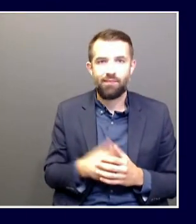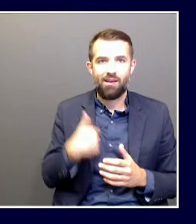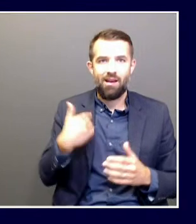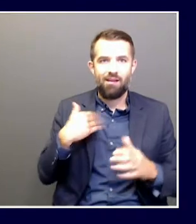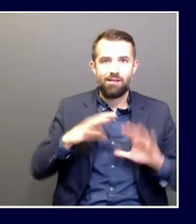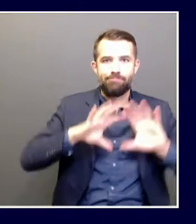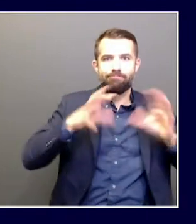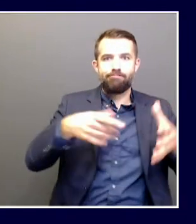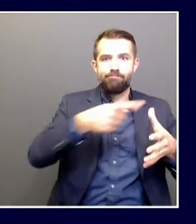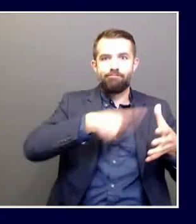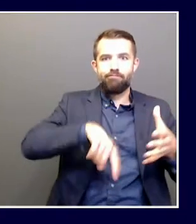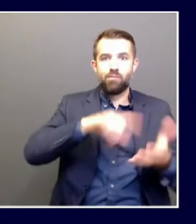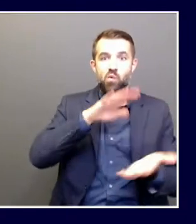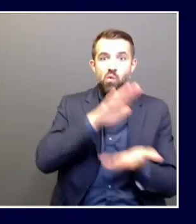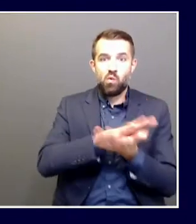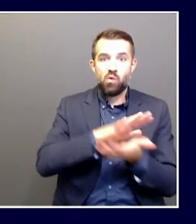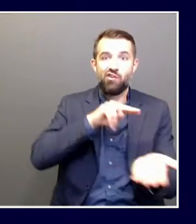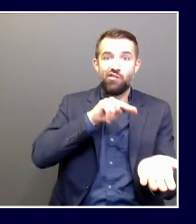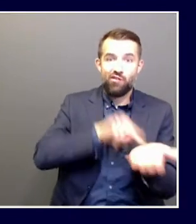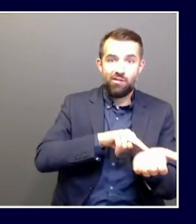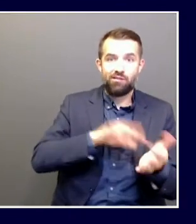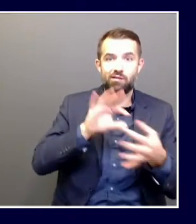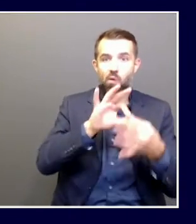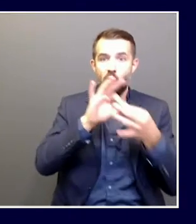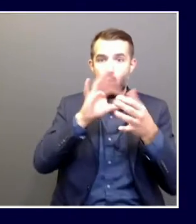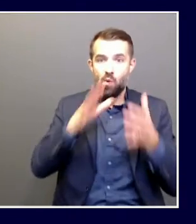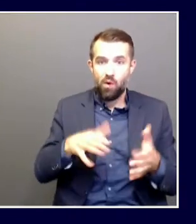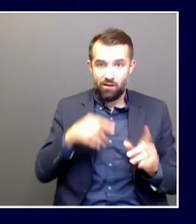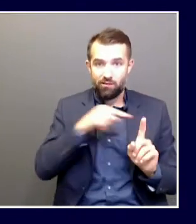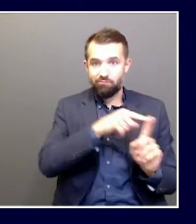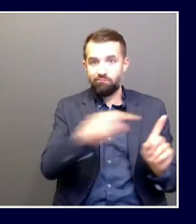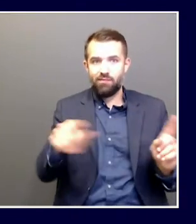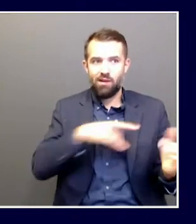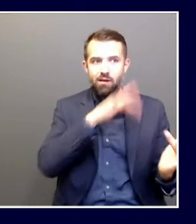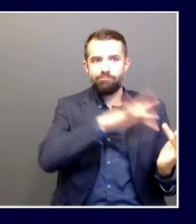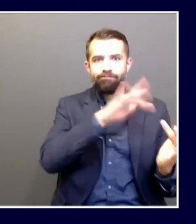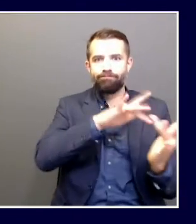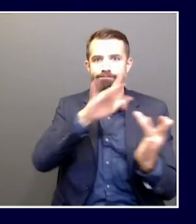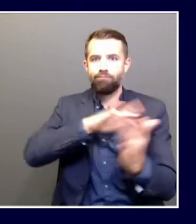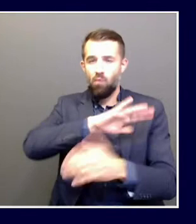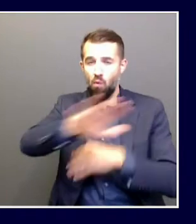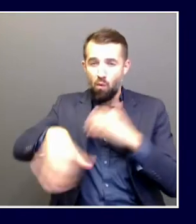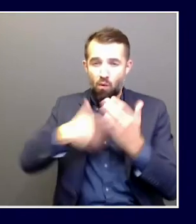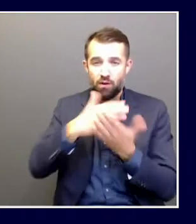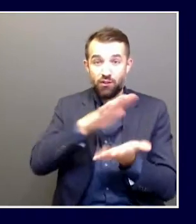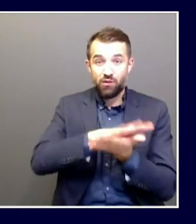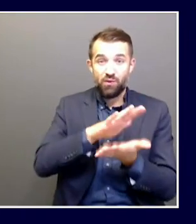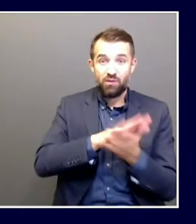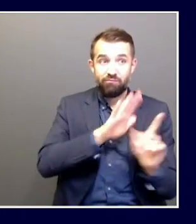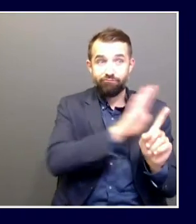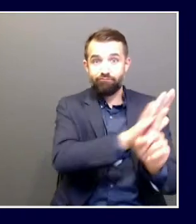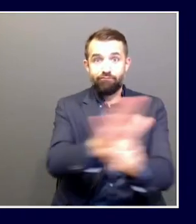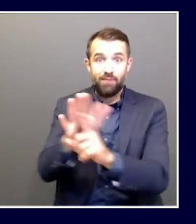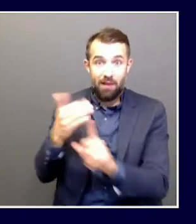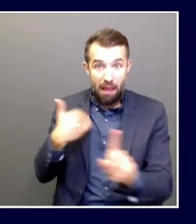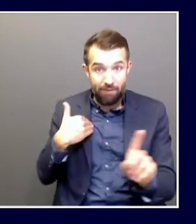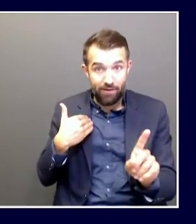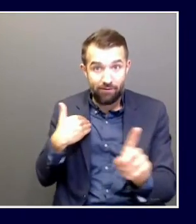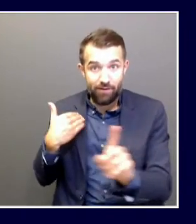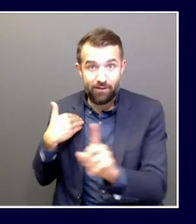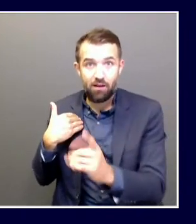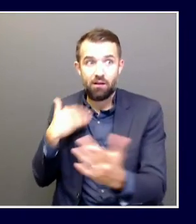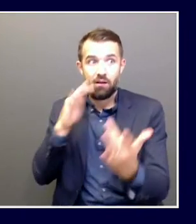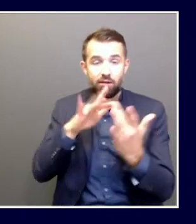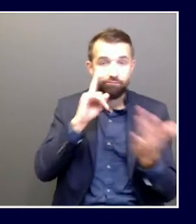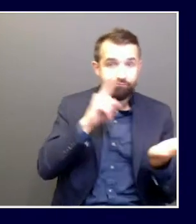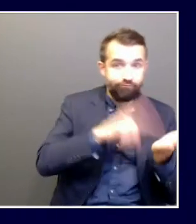their practices, on their case investigations, on their contact tracing. So that's a separate process. Pool testing is